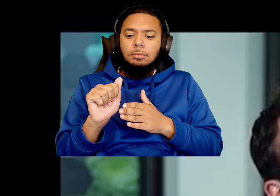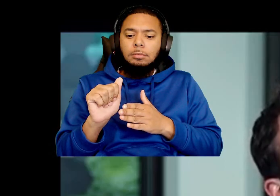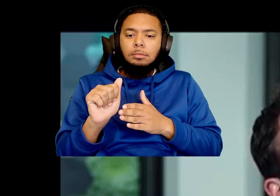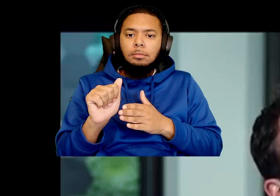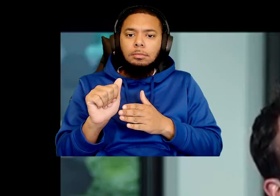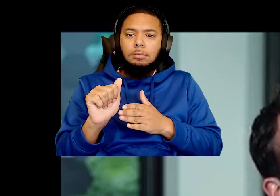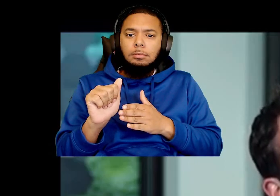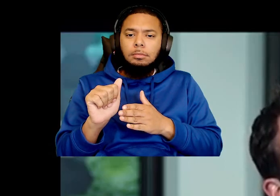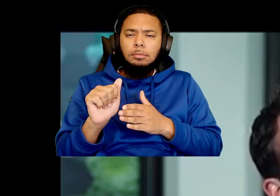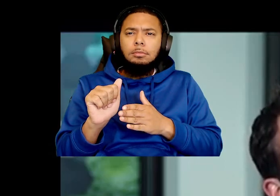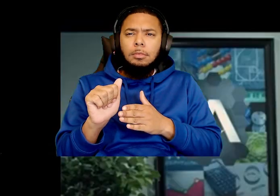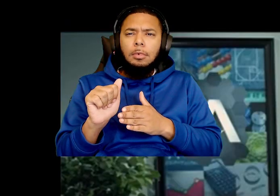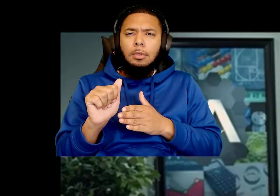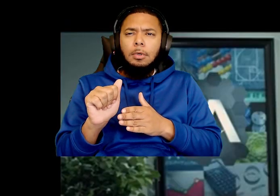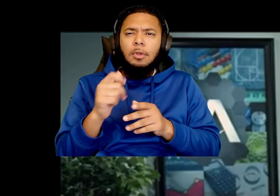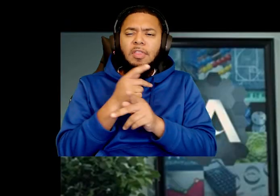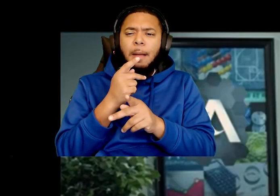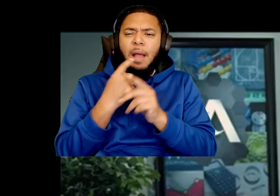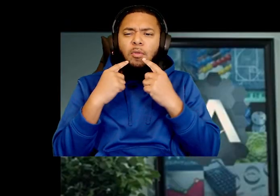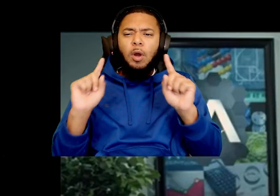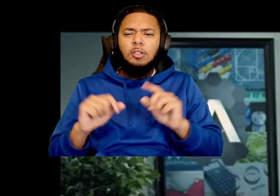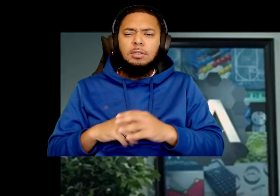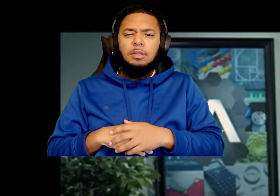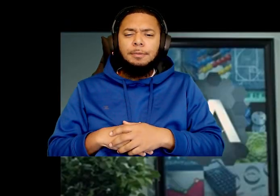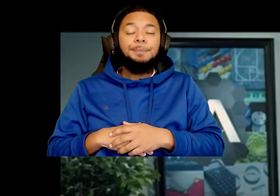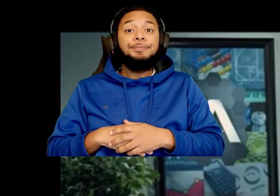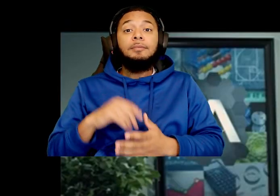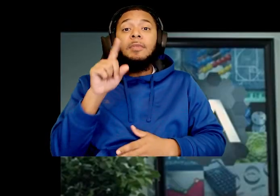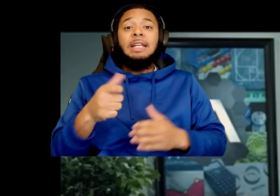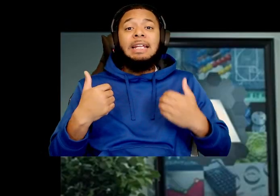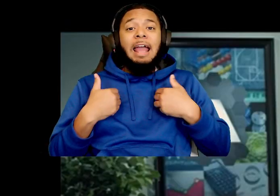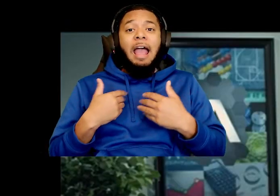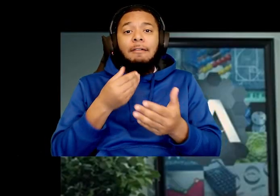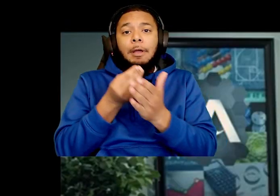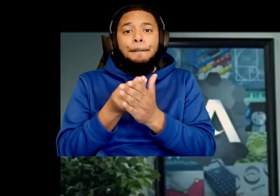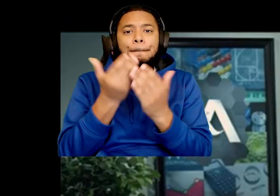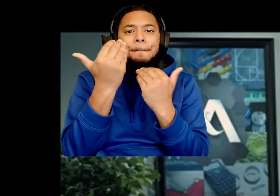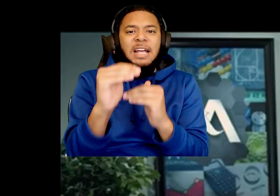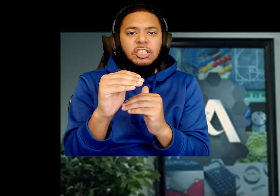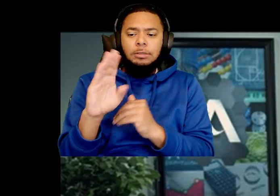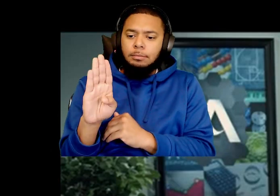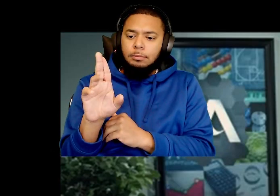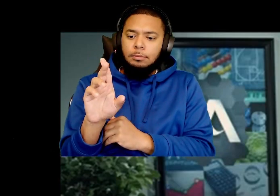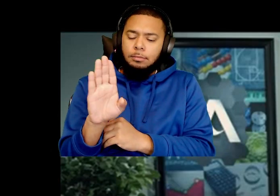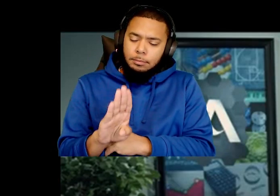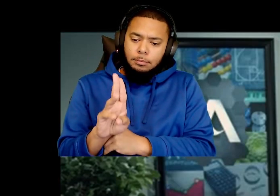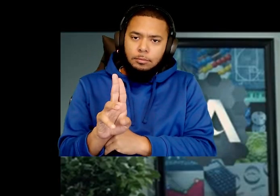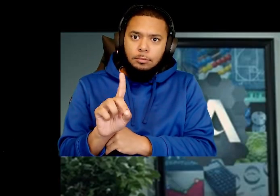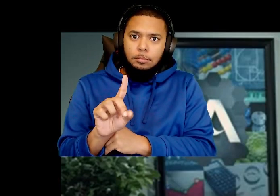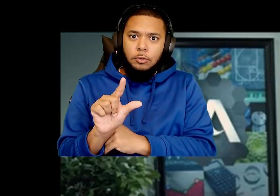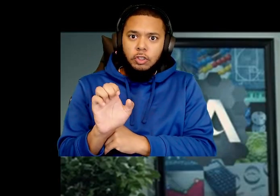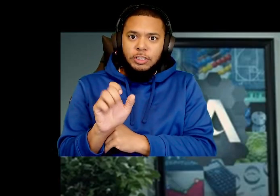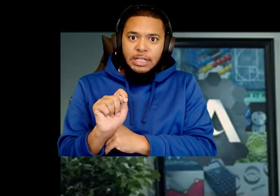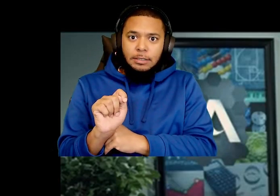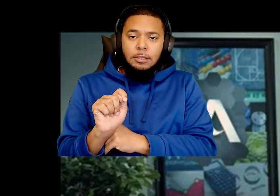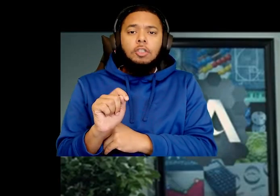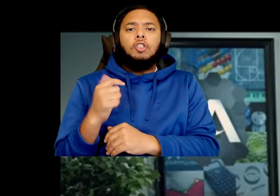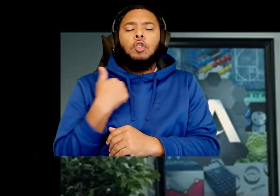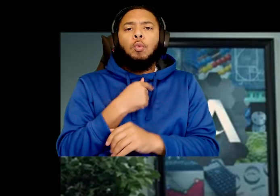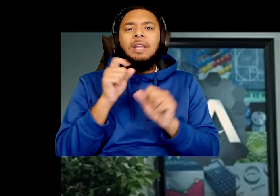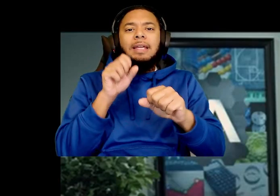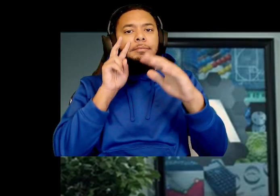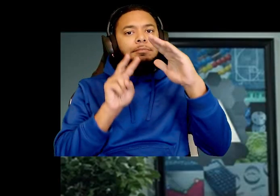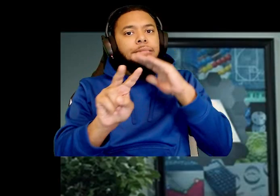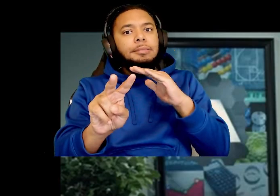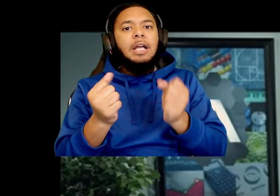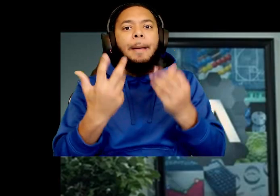Yes, the math works out. So we need to use a budget so that we understand and can forecast how much money we're going to spend